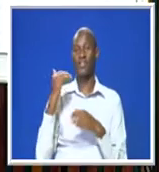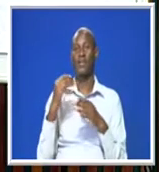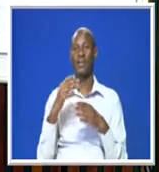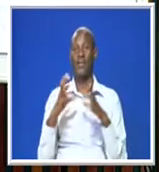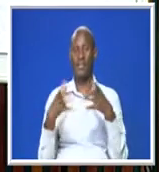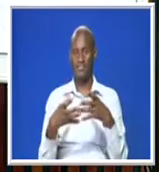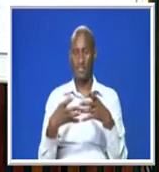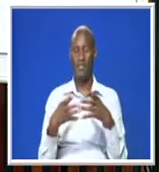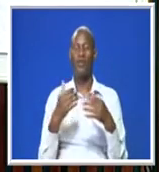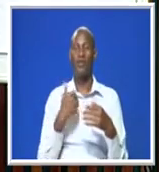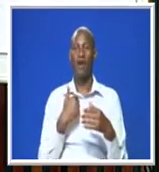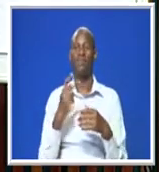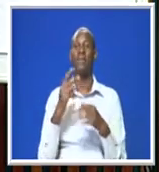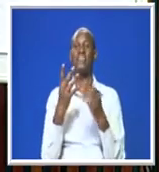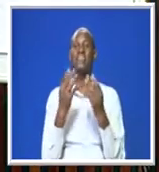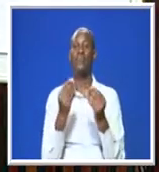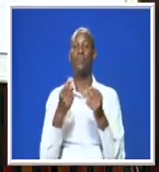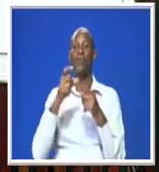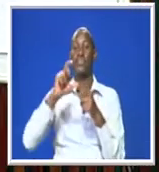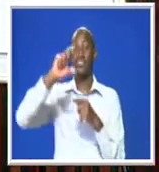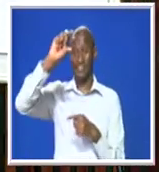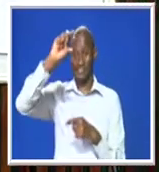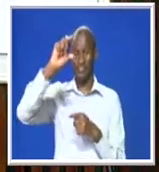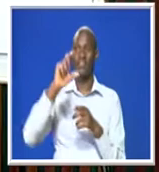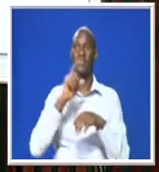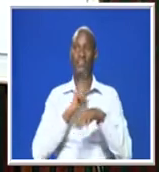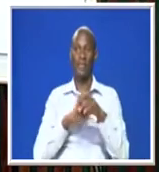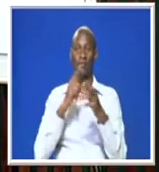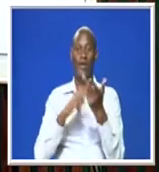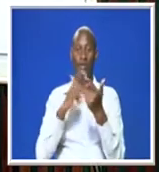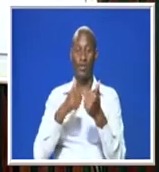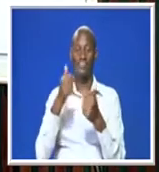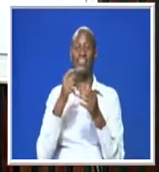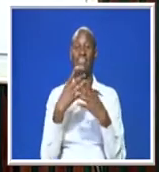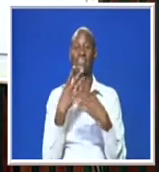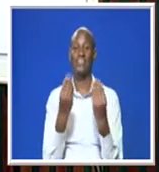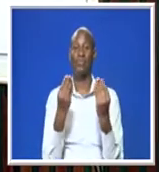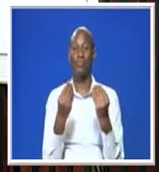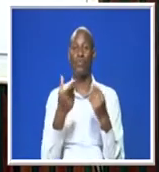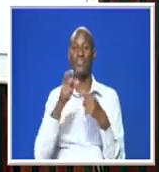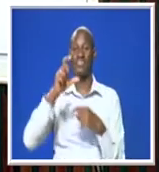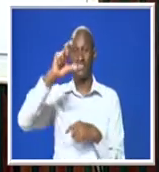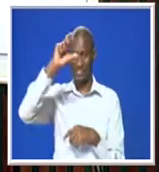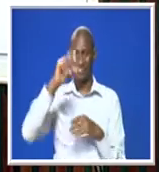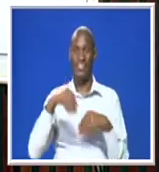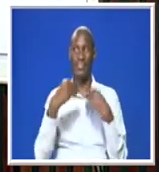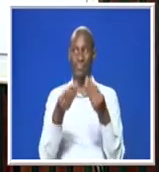looked at the simple interest where we said when we are calculating simple interest, interest is given